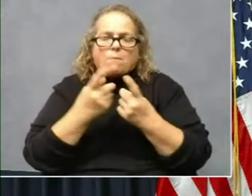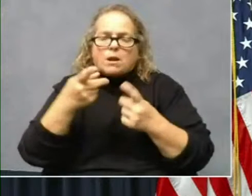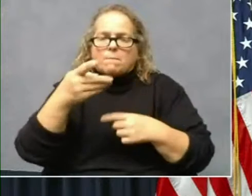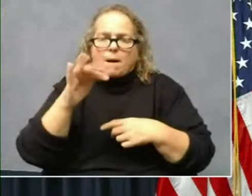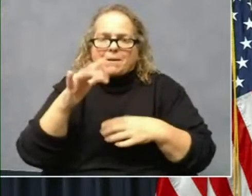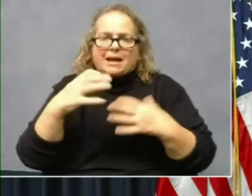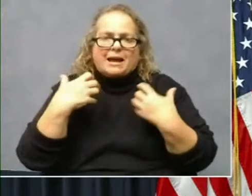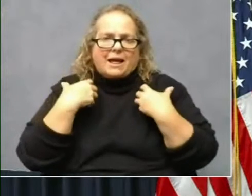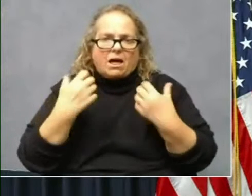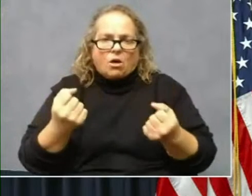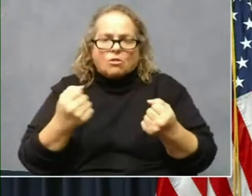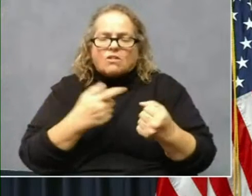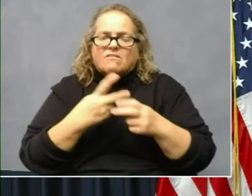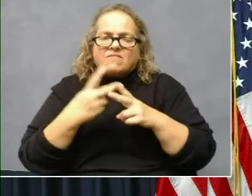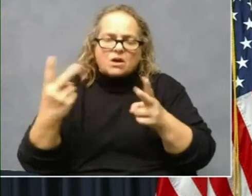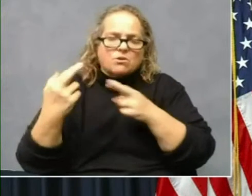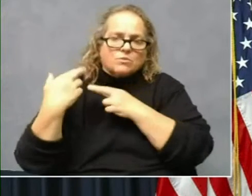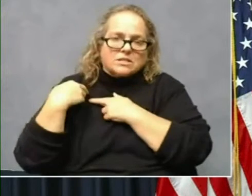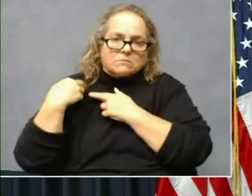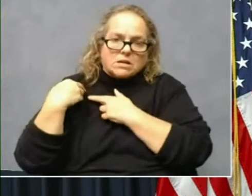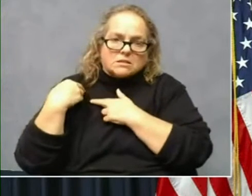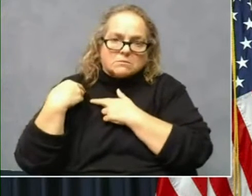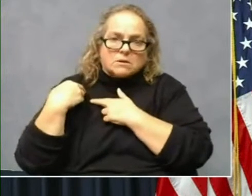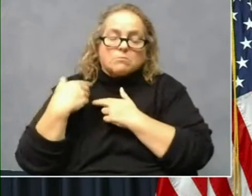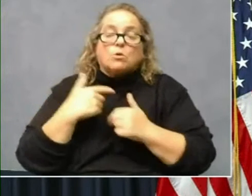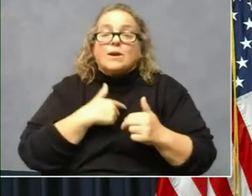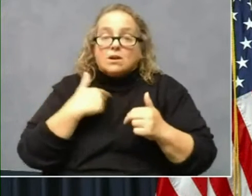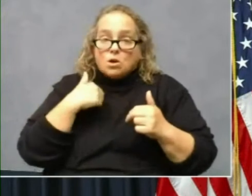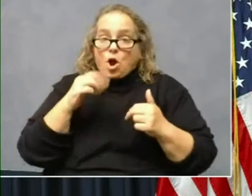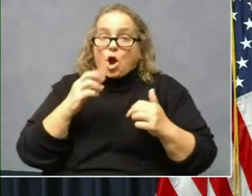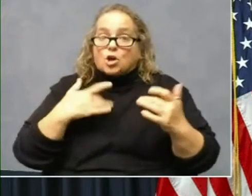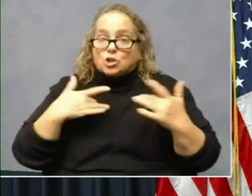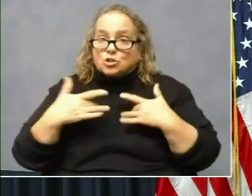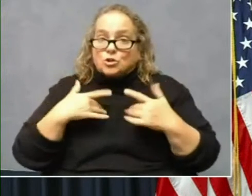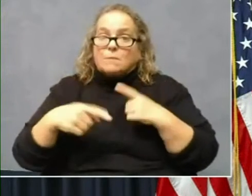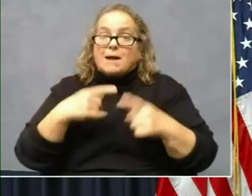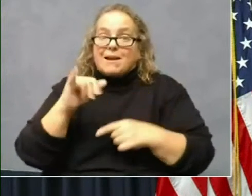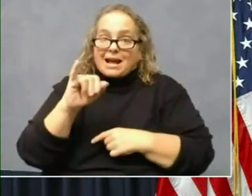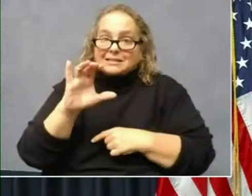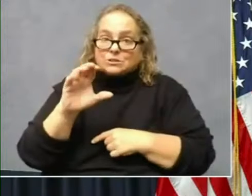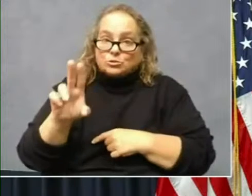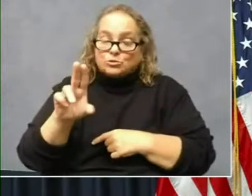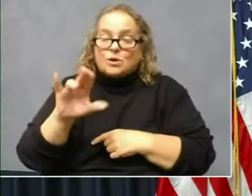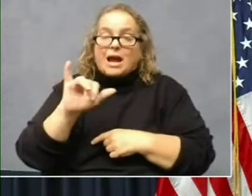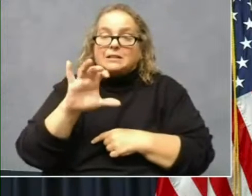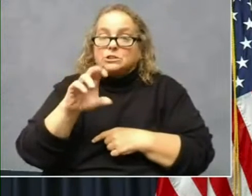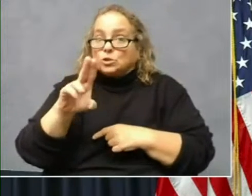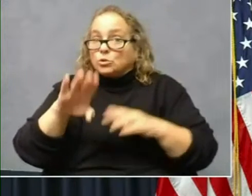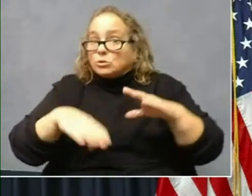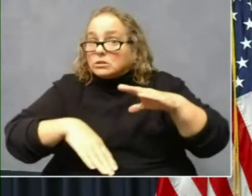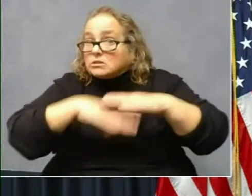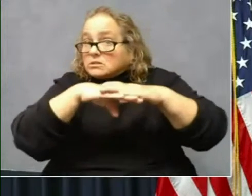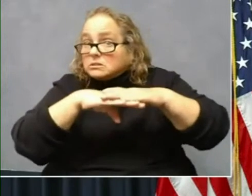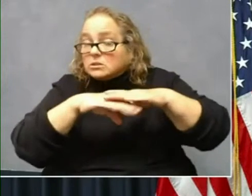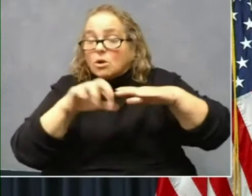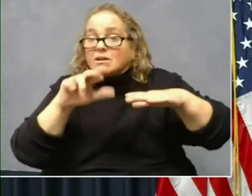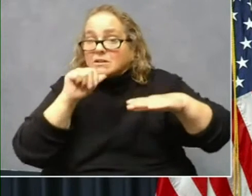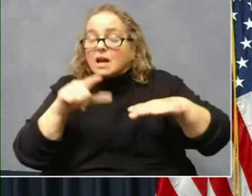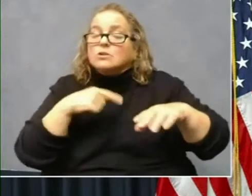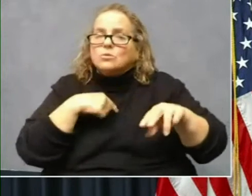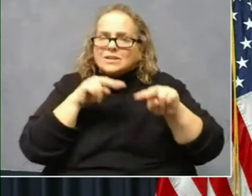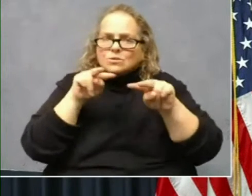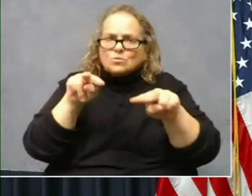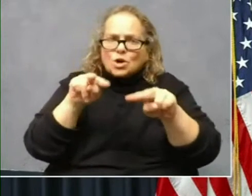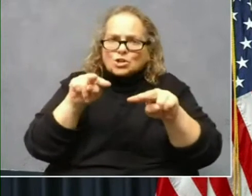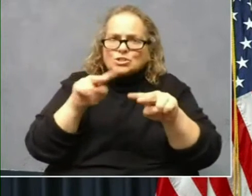there. Certainly, we are concerned about ICU and ICU capacity. We're watching that carefully. And in